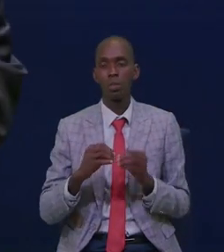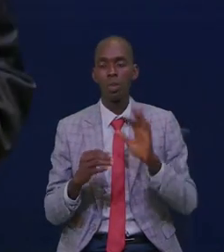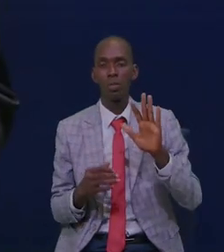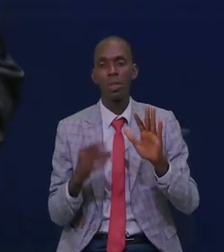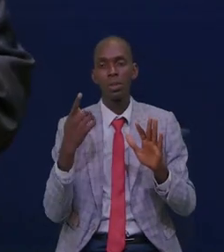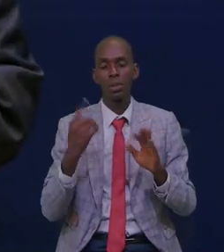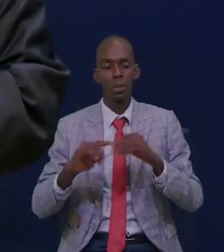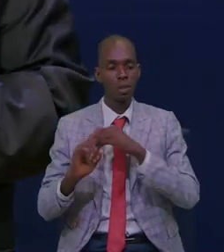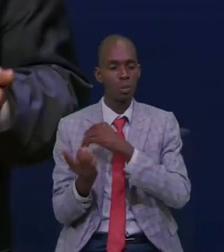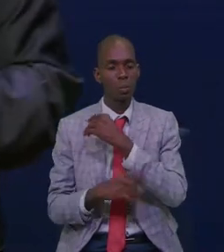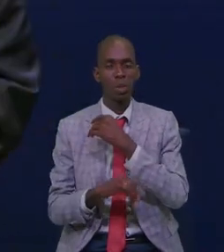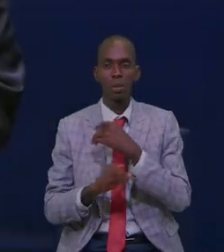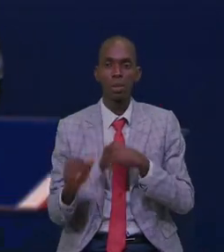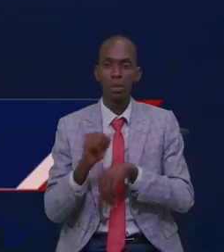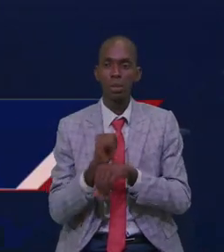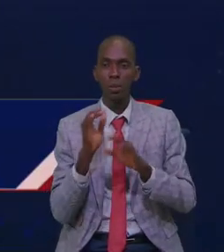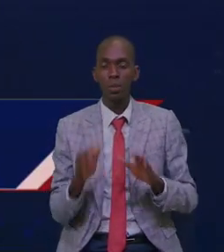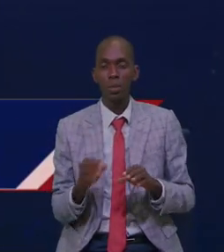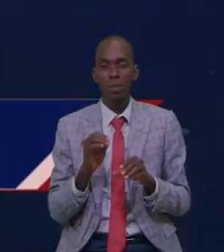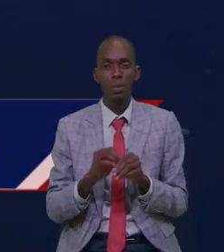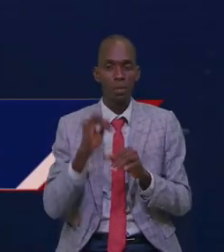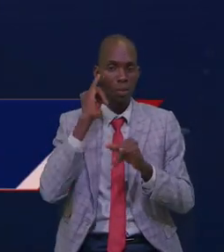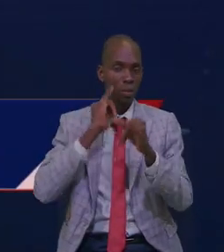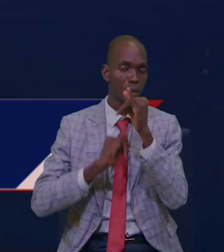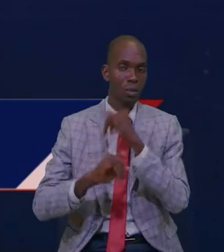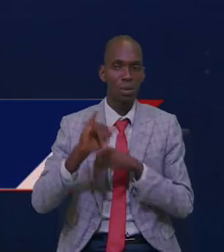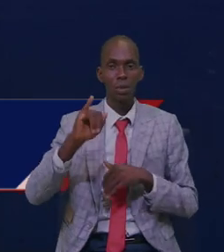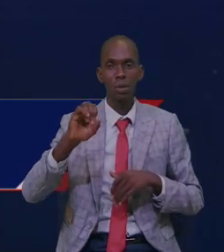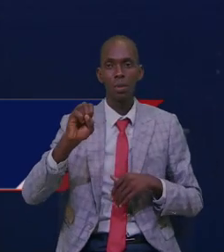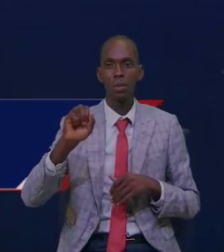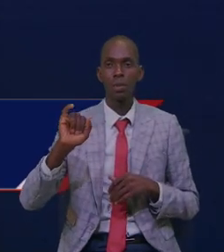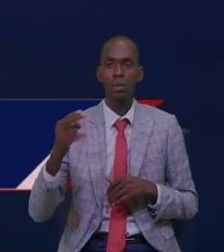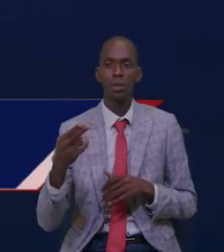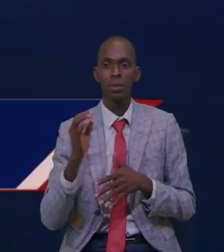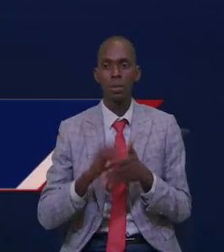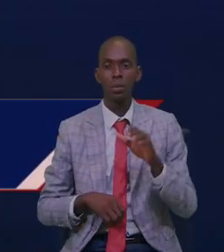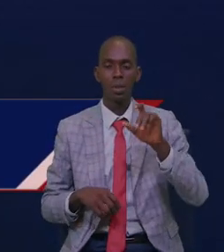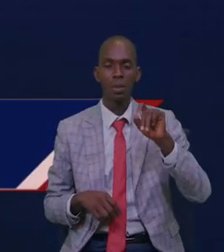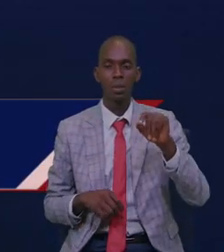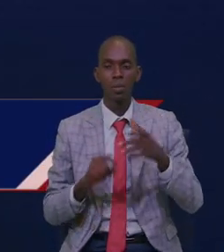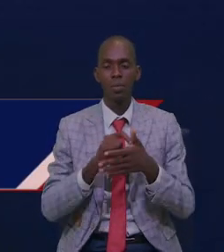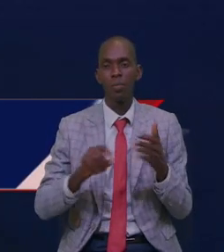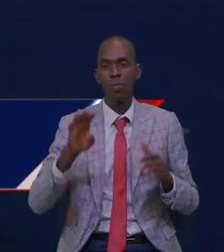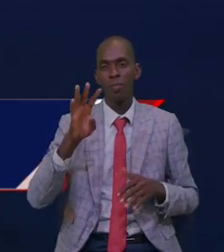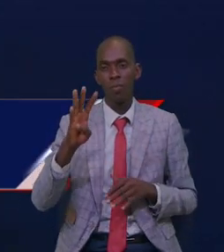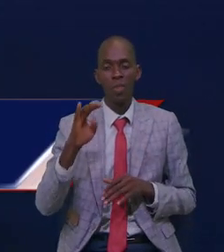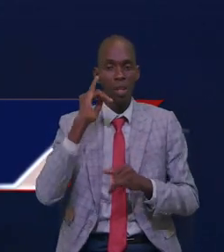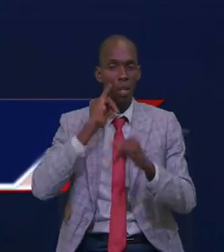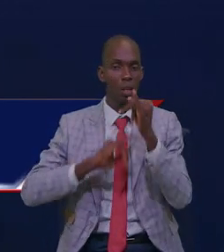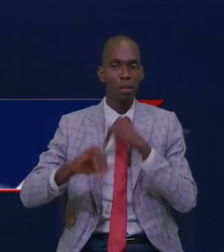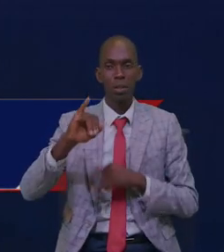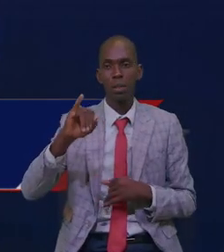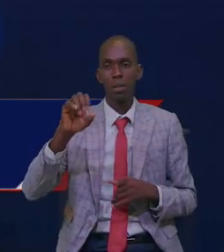stone. We're looking at Isaiah chapter 11, and we're reading on verse 4. Isaiah chapter 11, reading from verse 4,